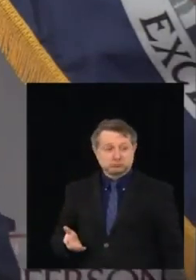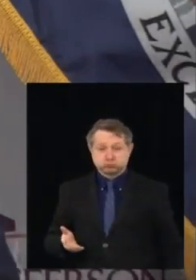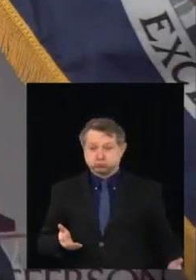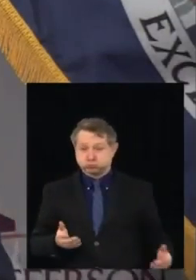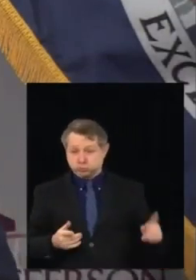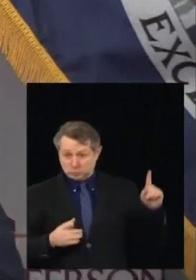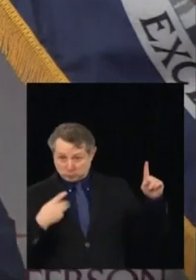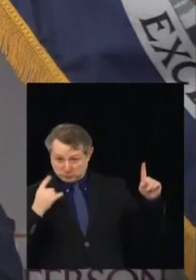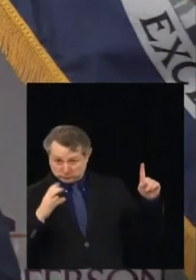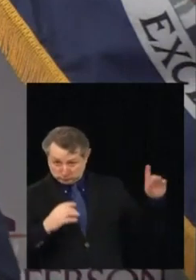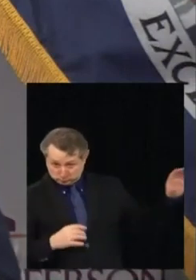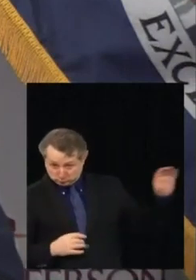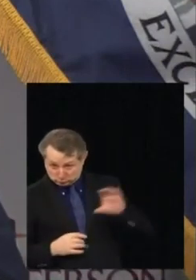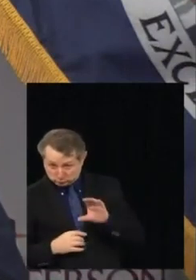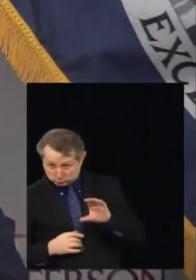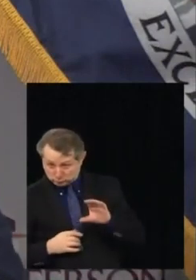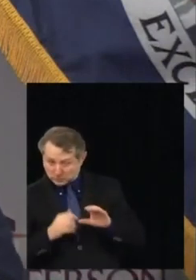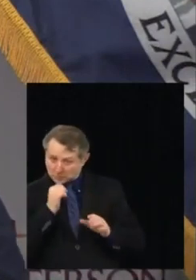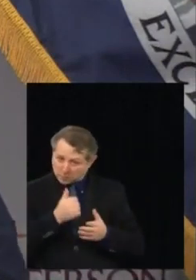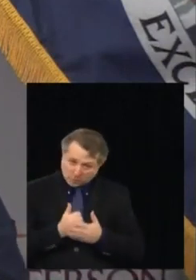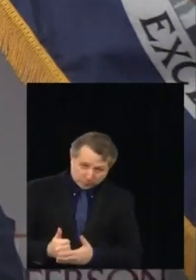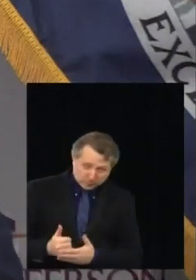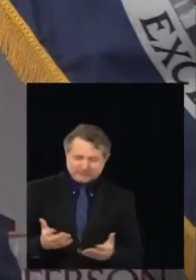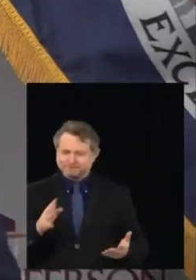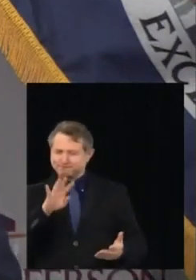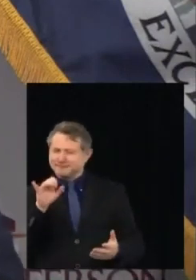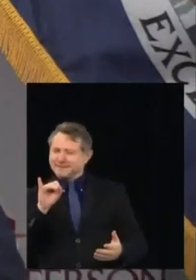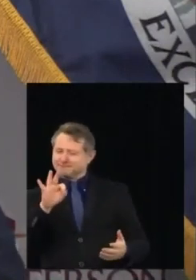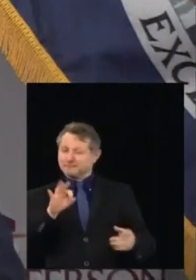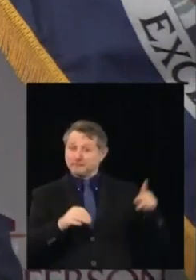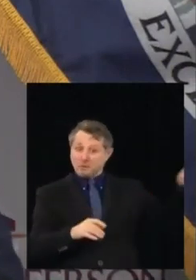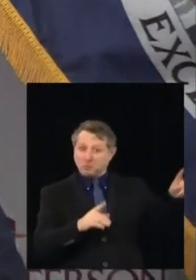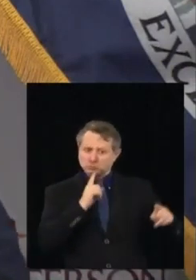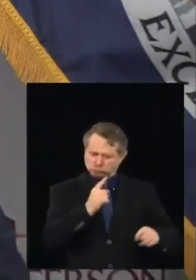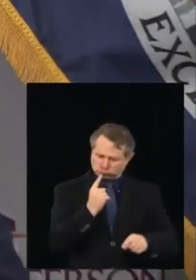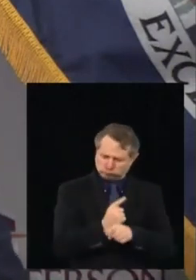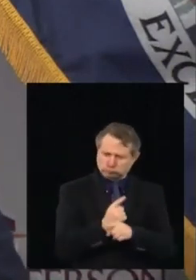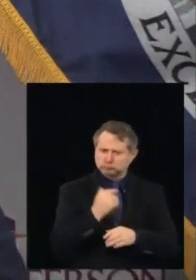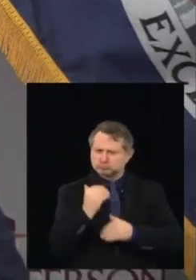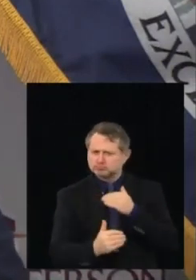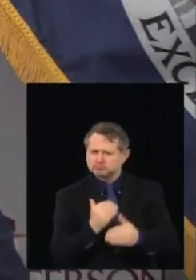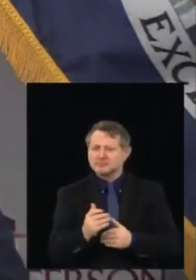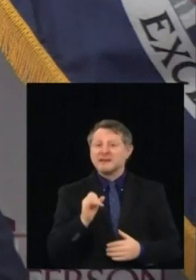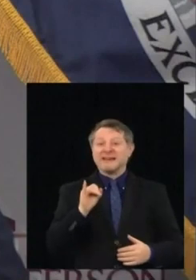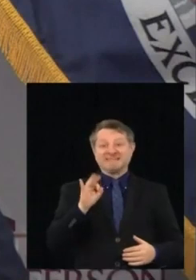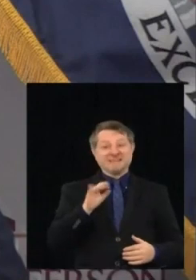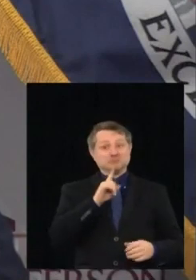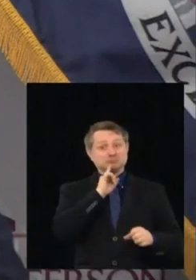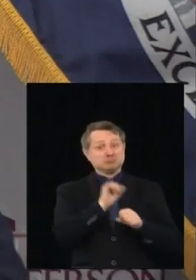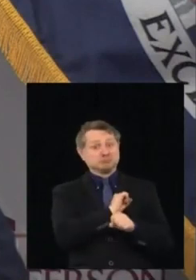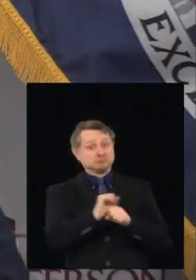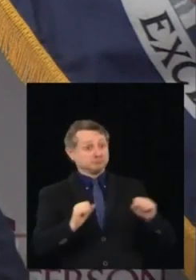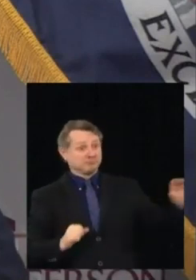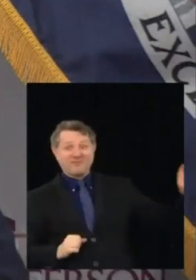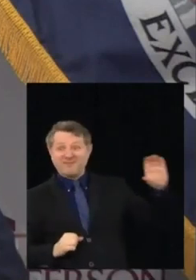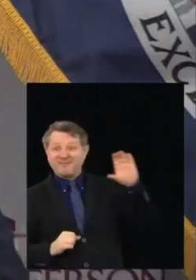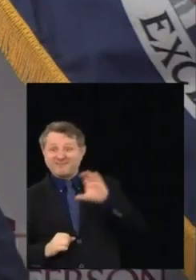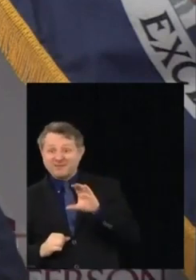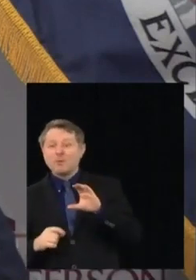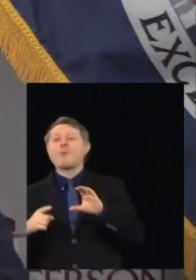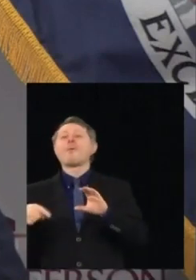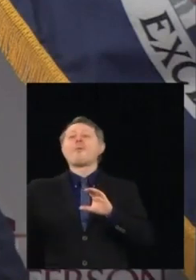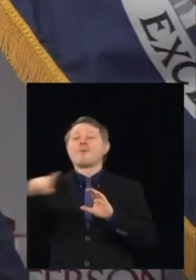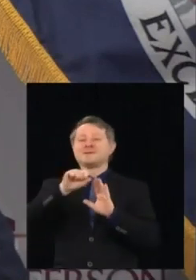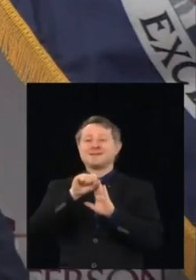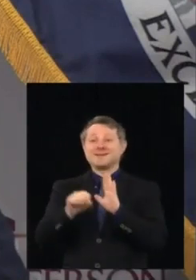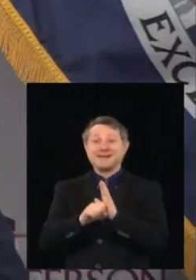If they act responsibly and they give state governments the assistance they need, just